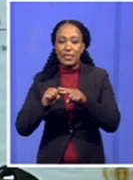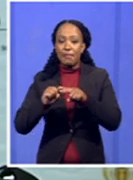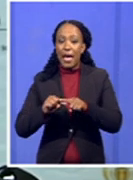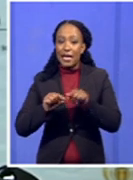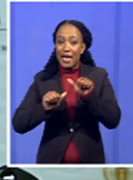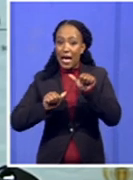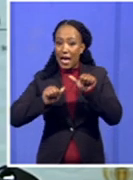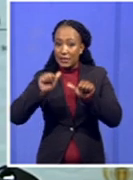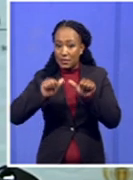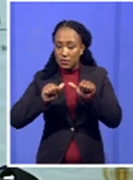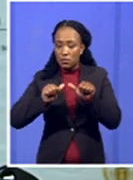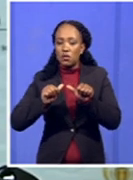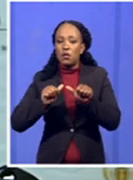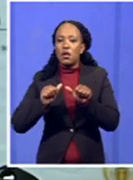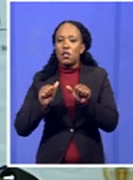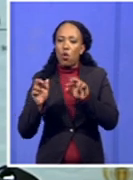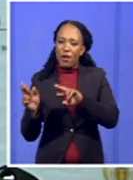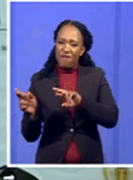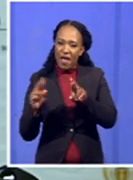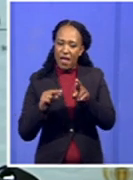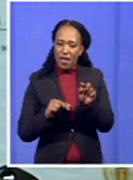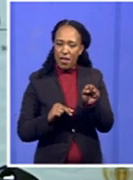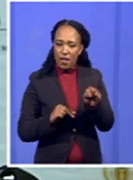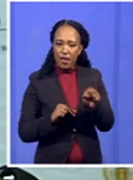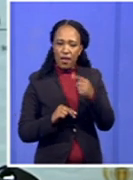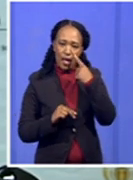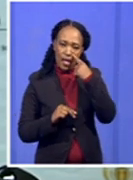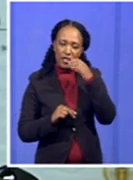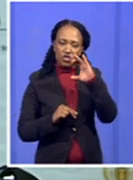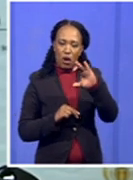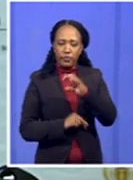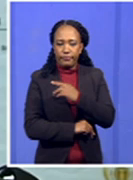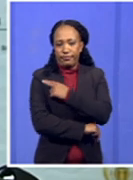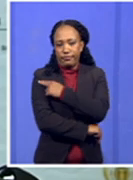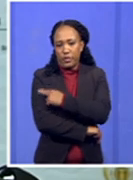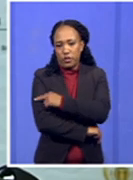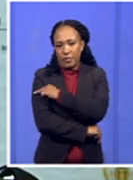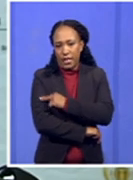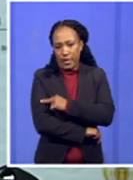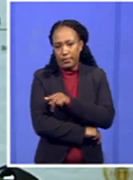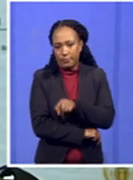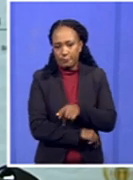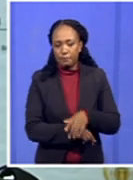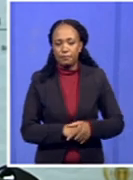they can be referred here to Charlotte Maxeke Academic Hospital.